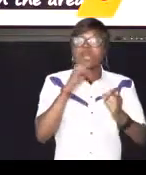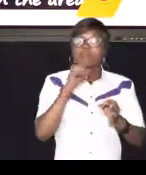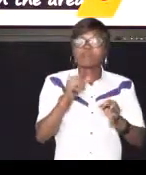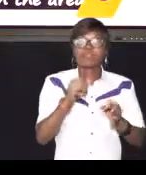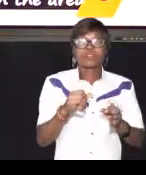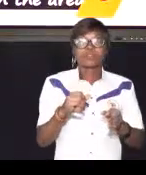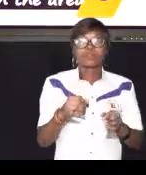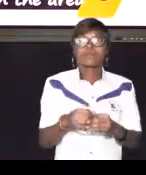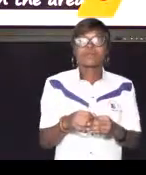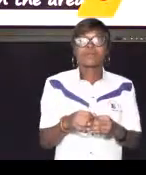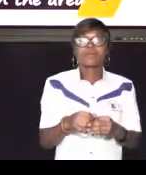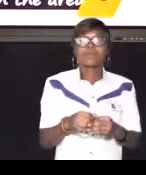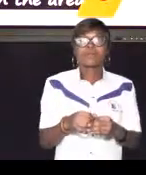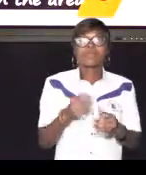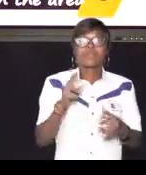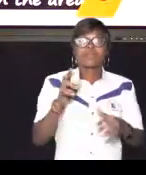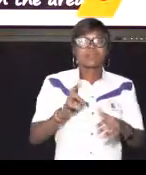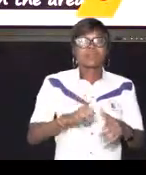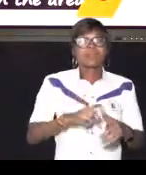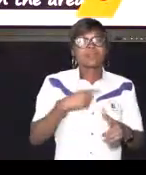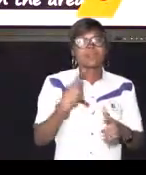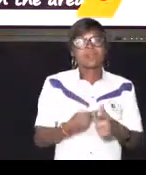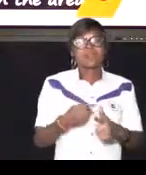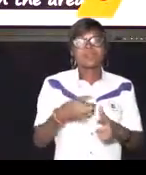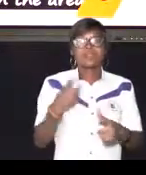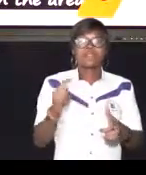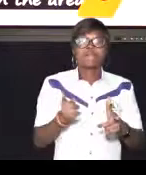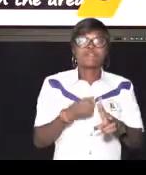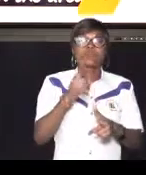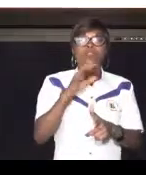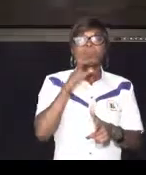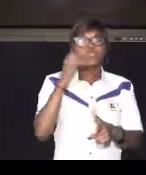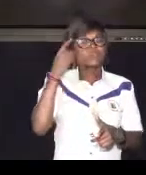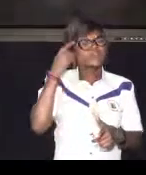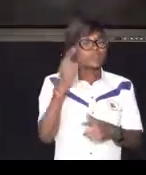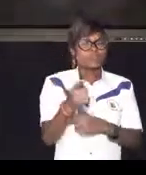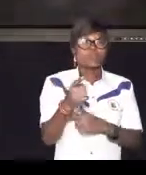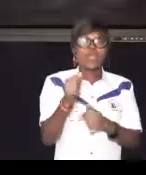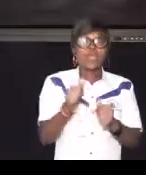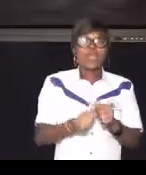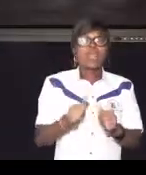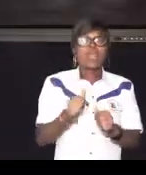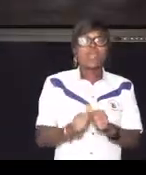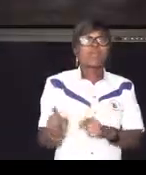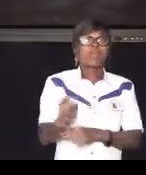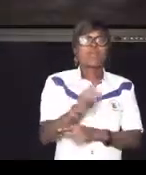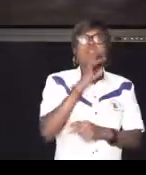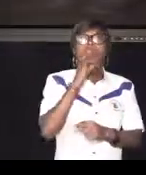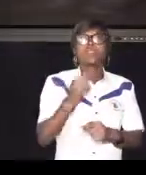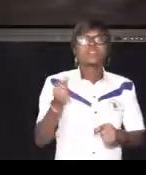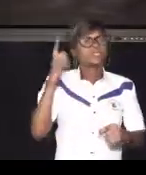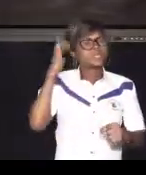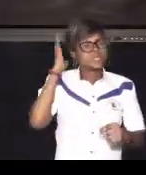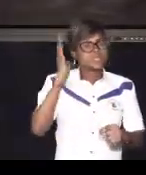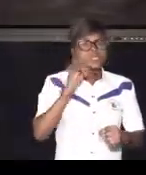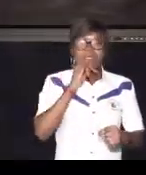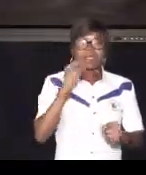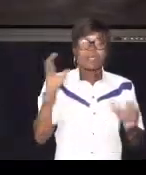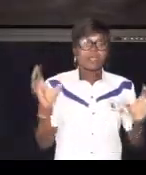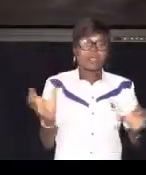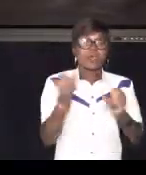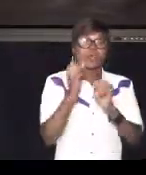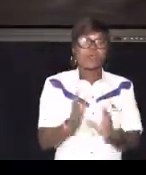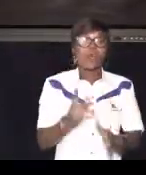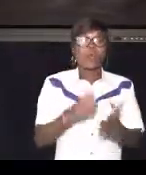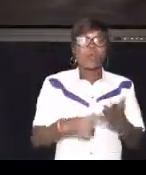not familiar with area, then the first one is for you. Everyone is a winner. Let's get started.